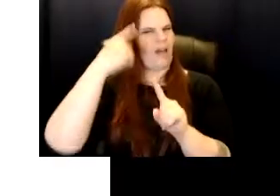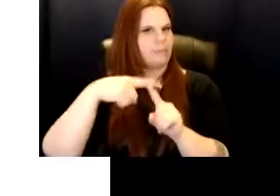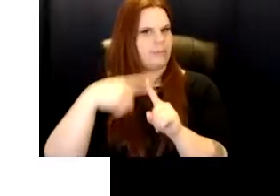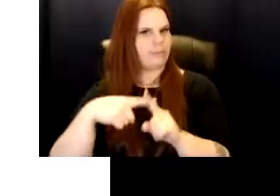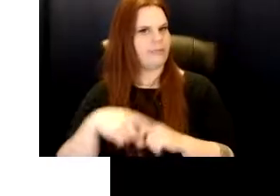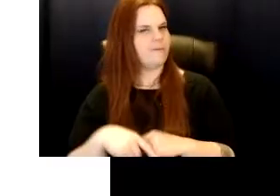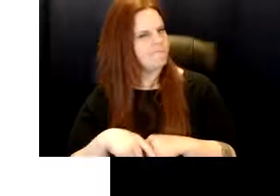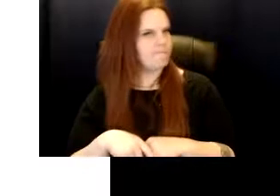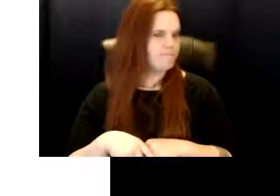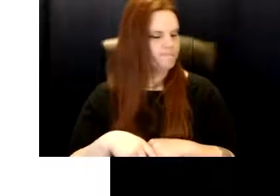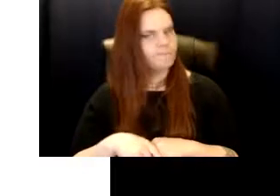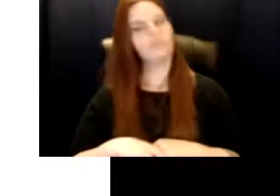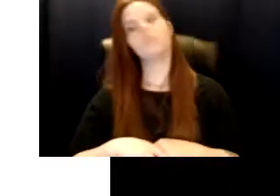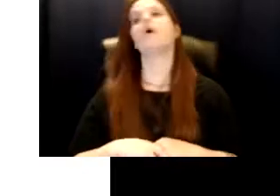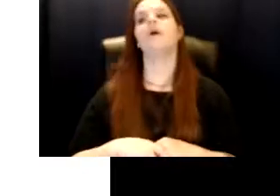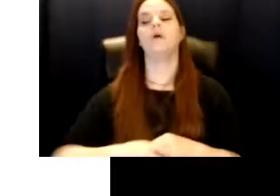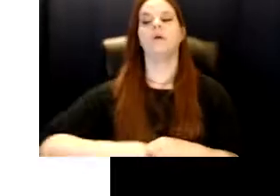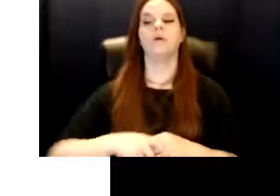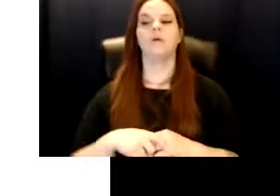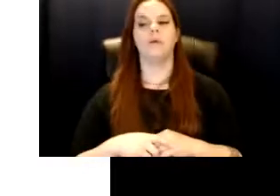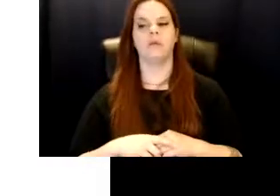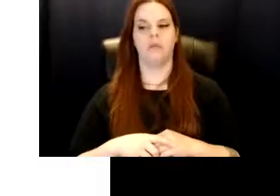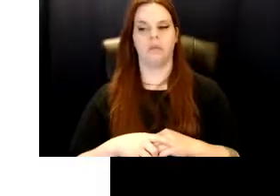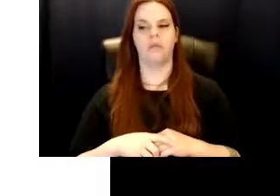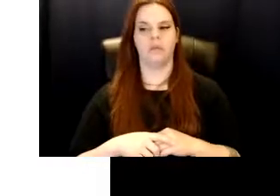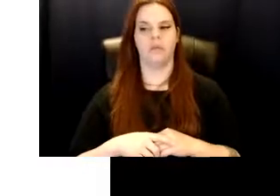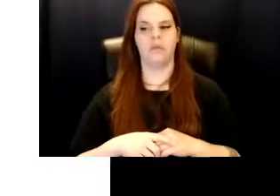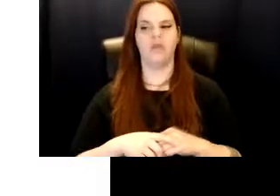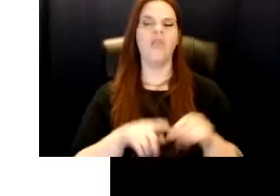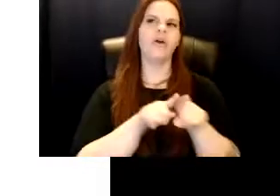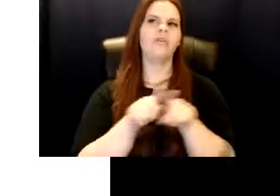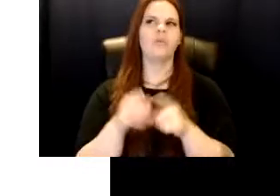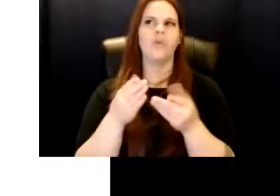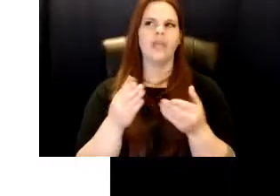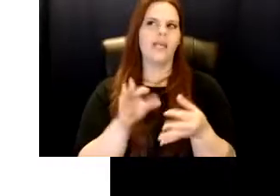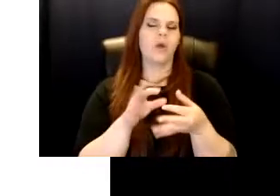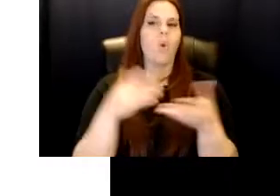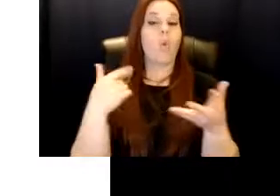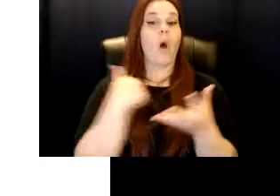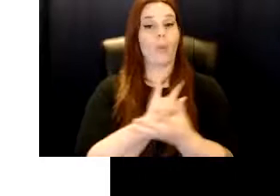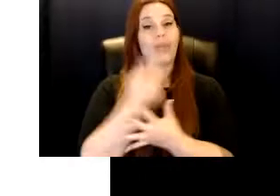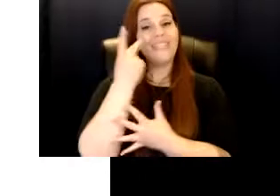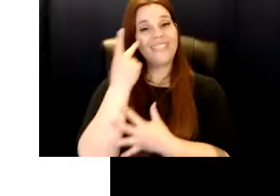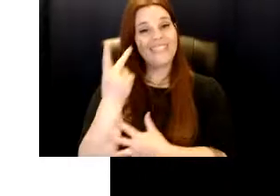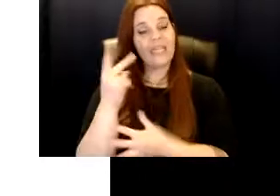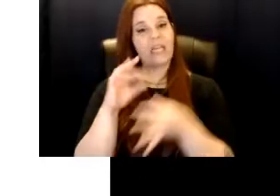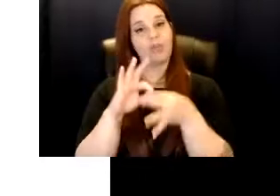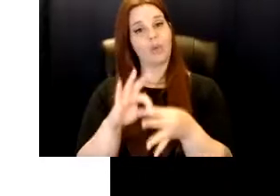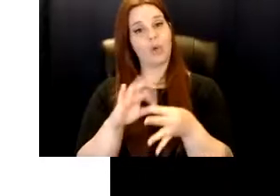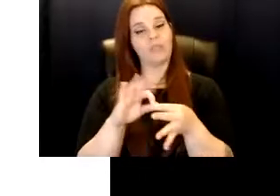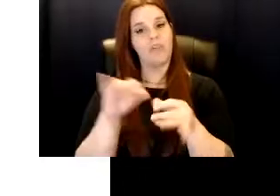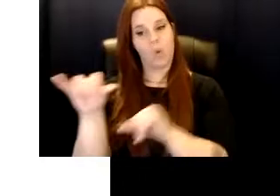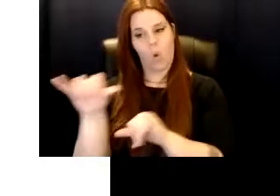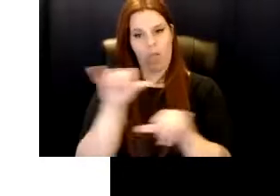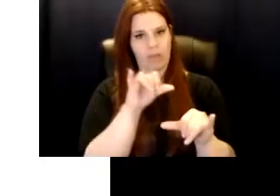So I think there's also a thing of what we see in terms of correlations